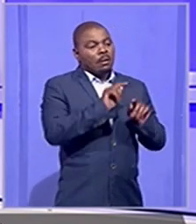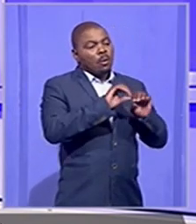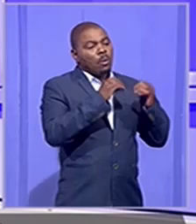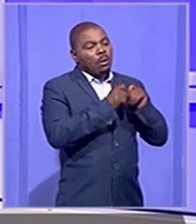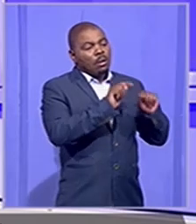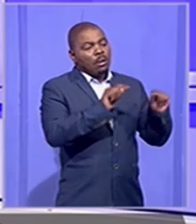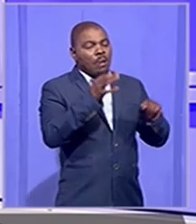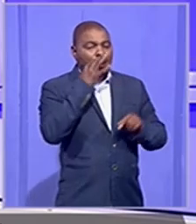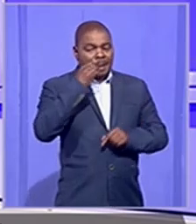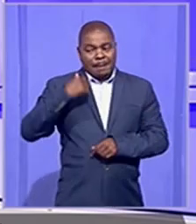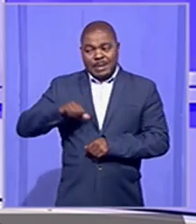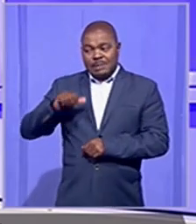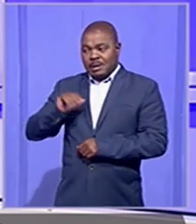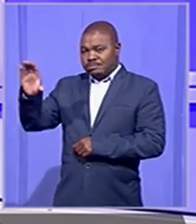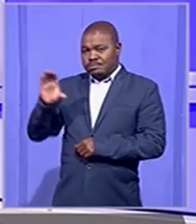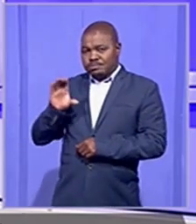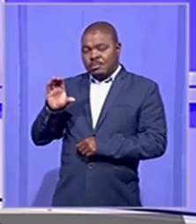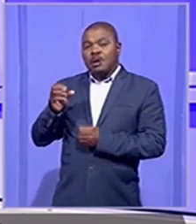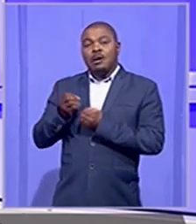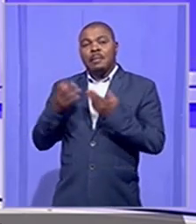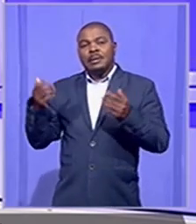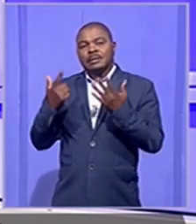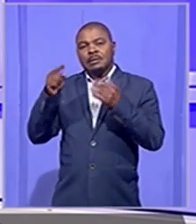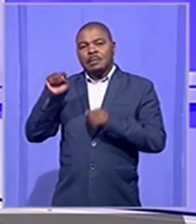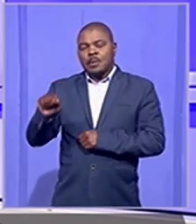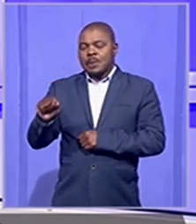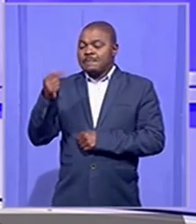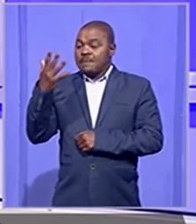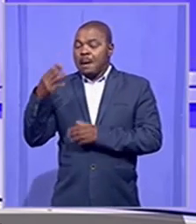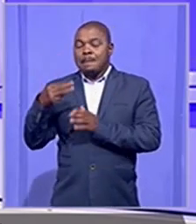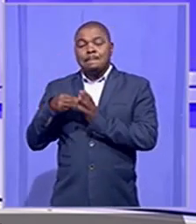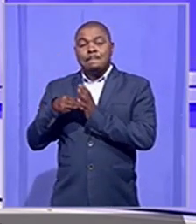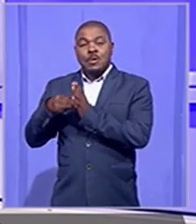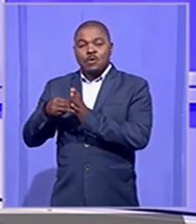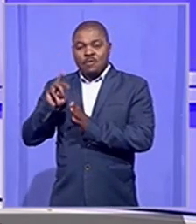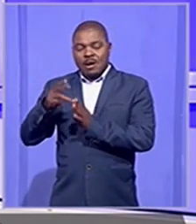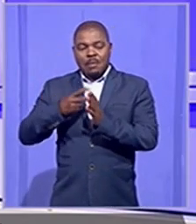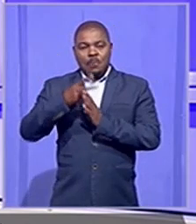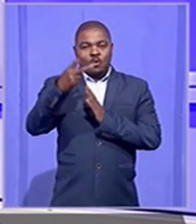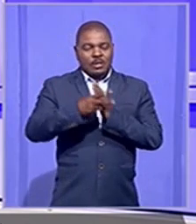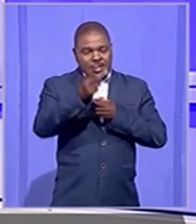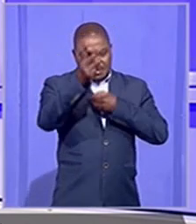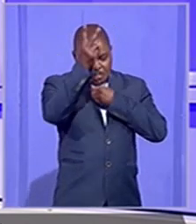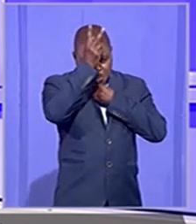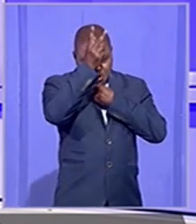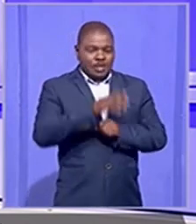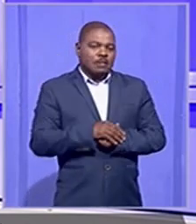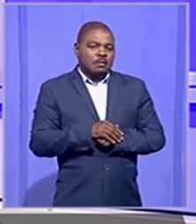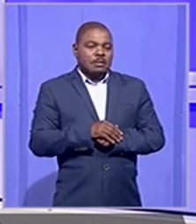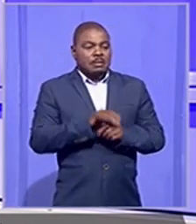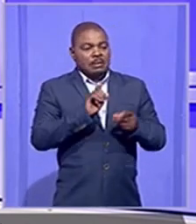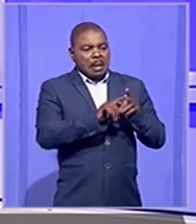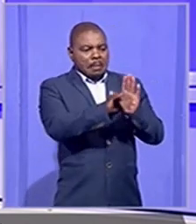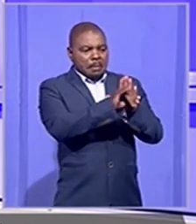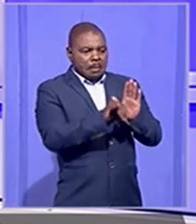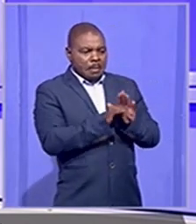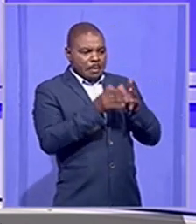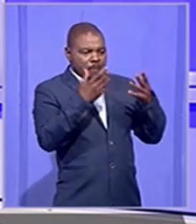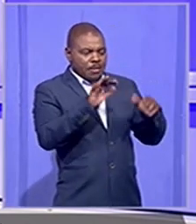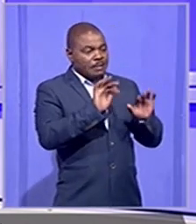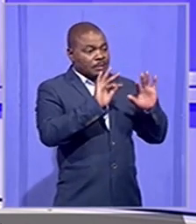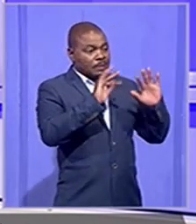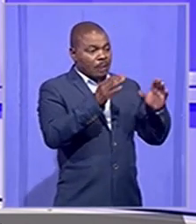masepala o beetse thoko diranta di le dimilione di le 7.5 malebana le projeke ya dipudi. Go ne go supilwe ditlamo di le 10